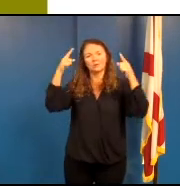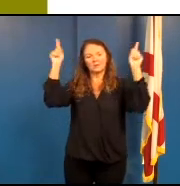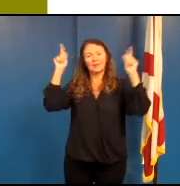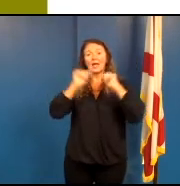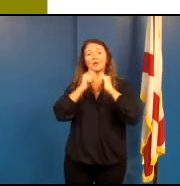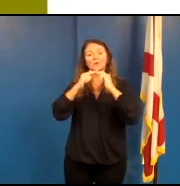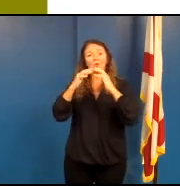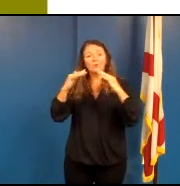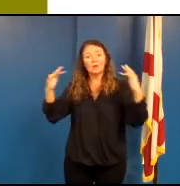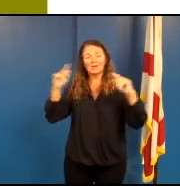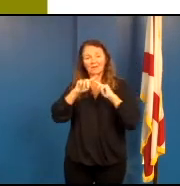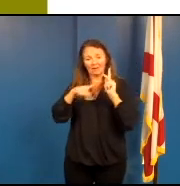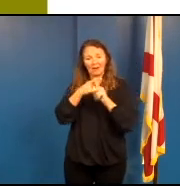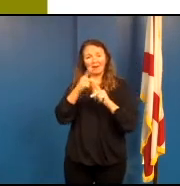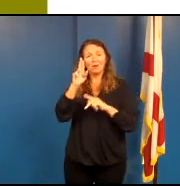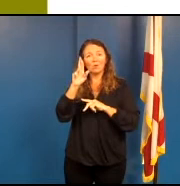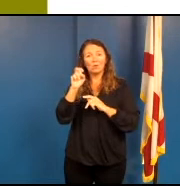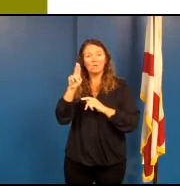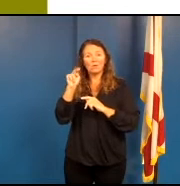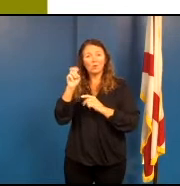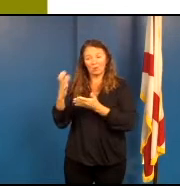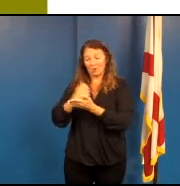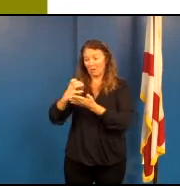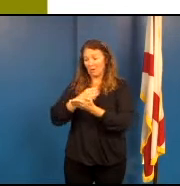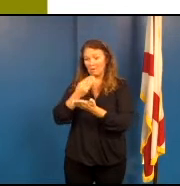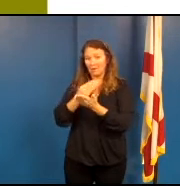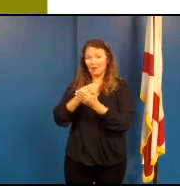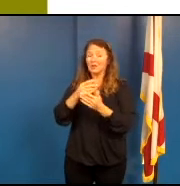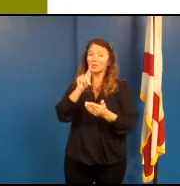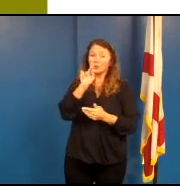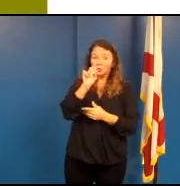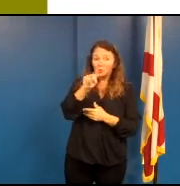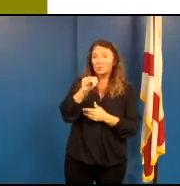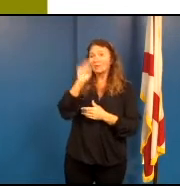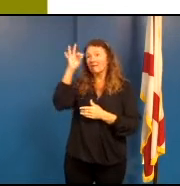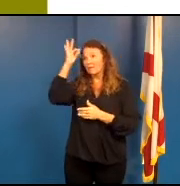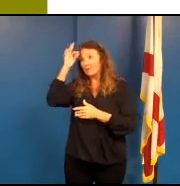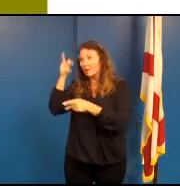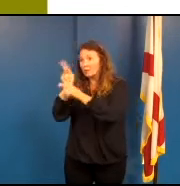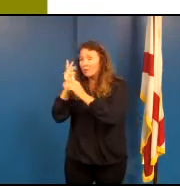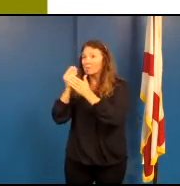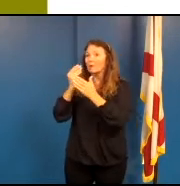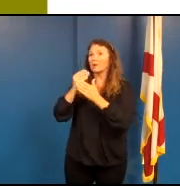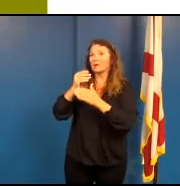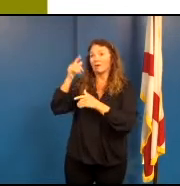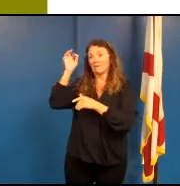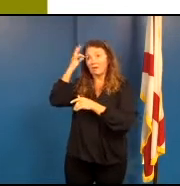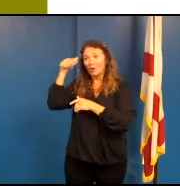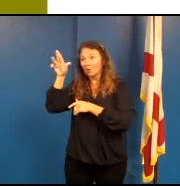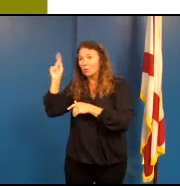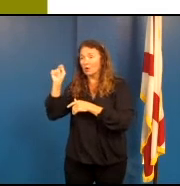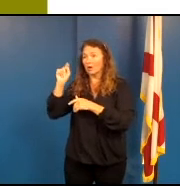diversifying revenue sources, not only state and student tuition and fees, but federal grants and other type of